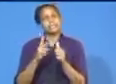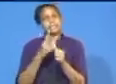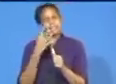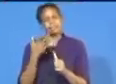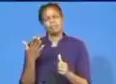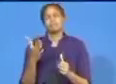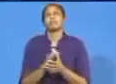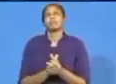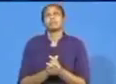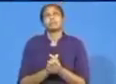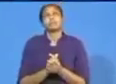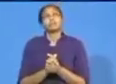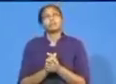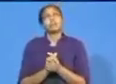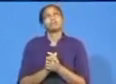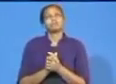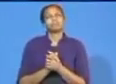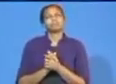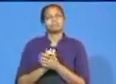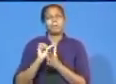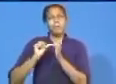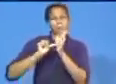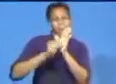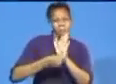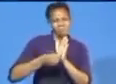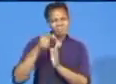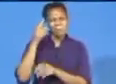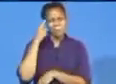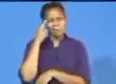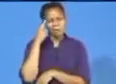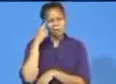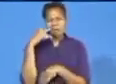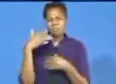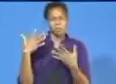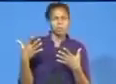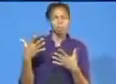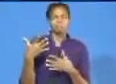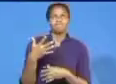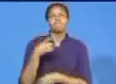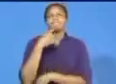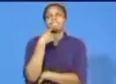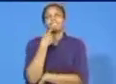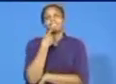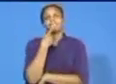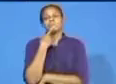The second thing that plants itself on my mind is this.